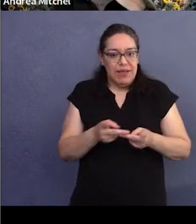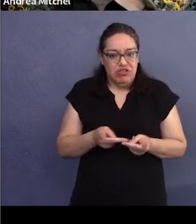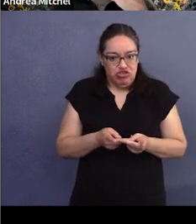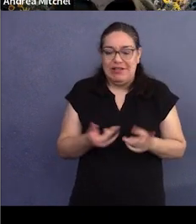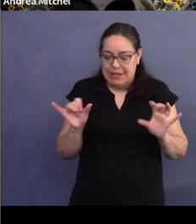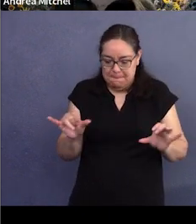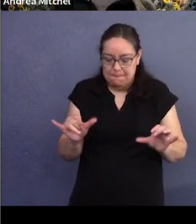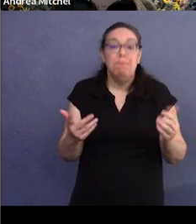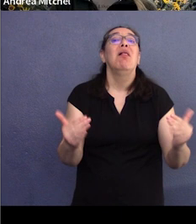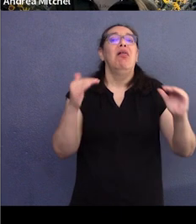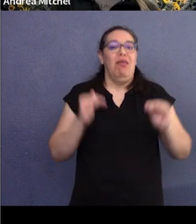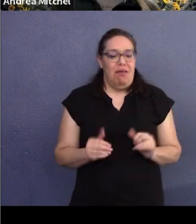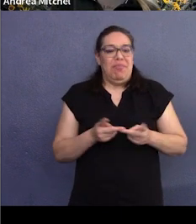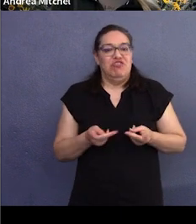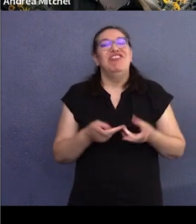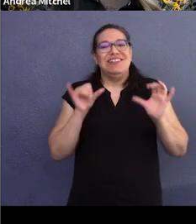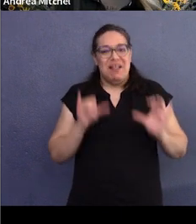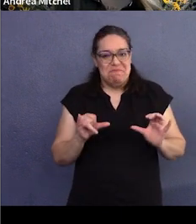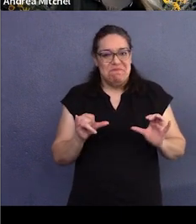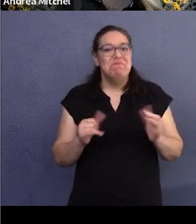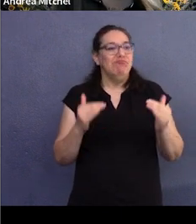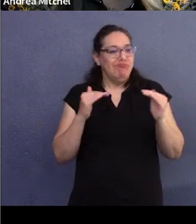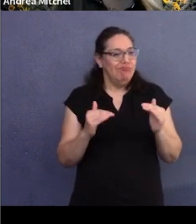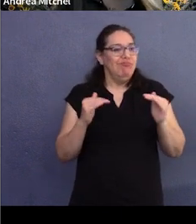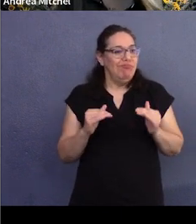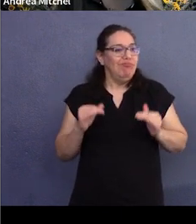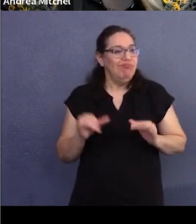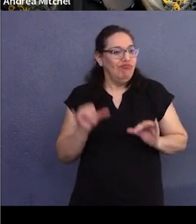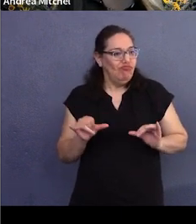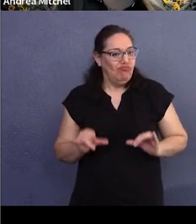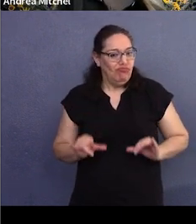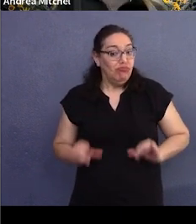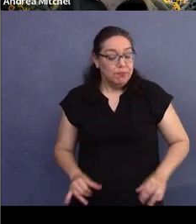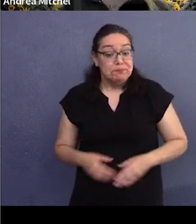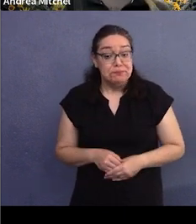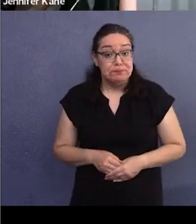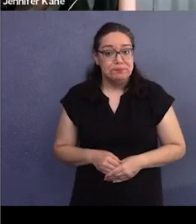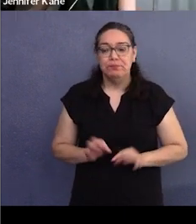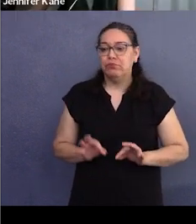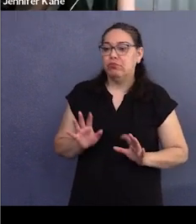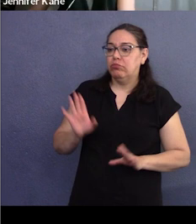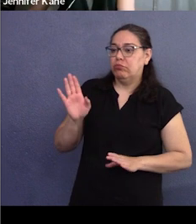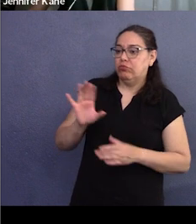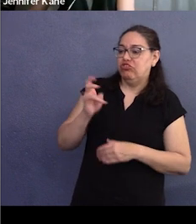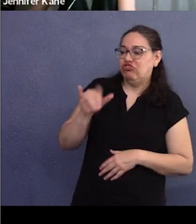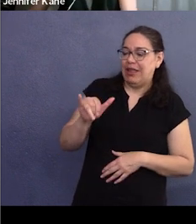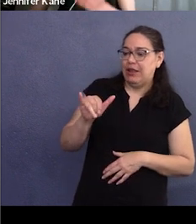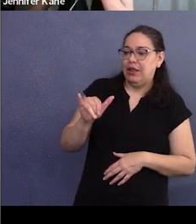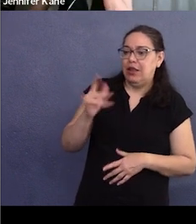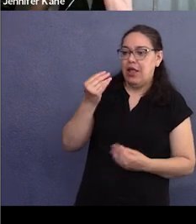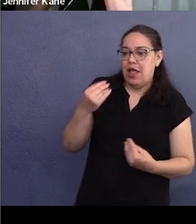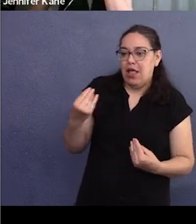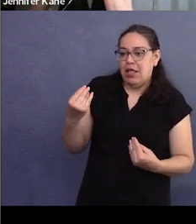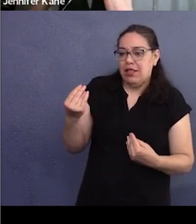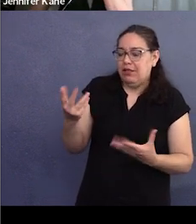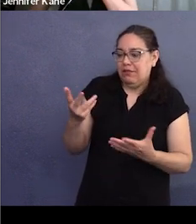position. And let's see here. All right. I'm just giving people a